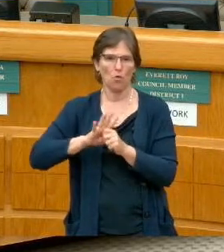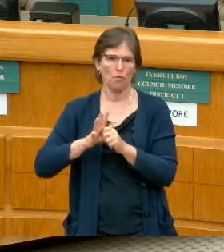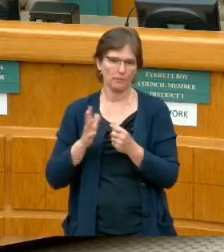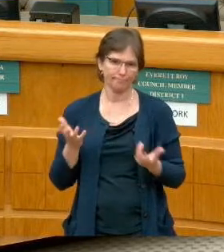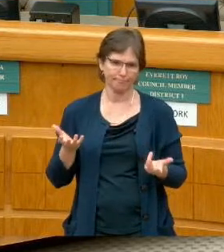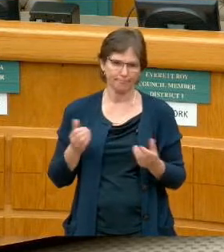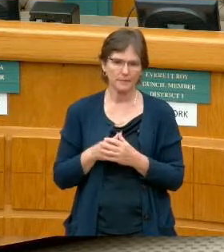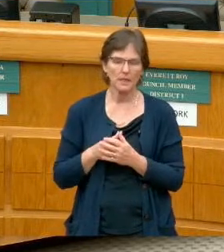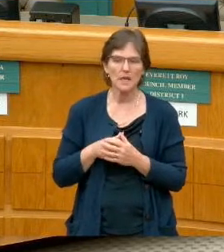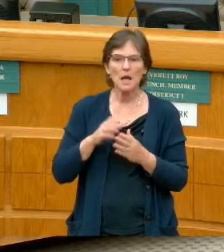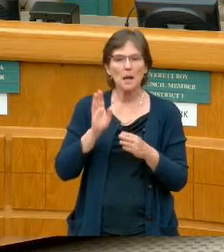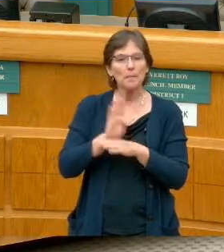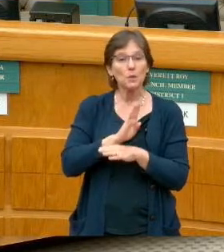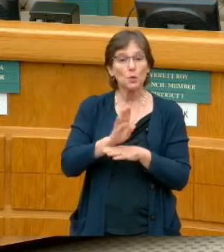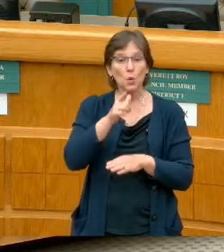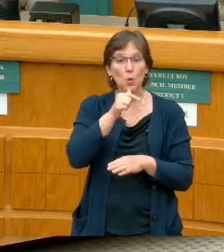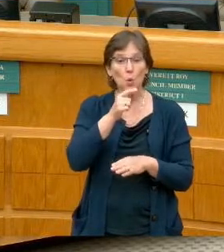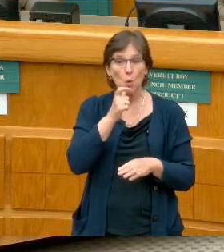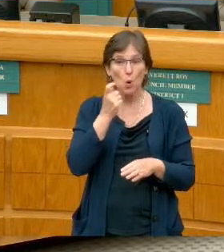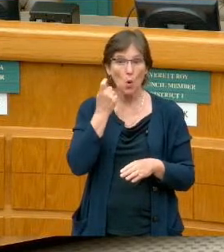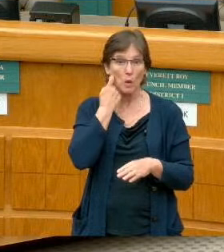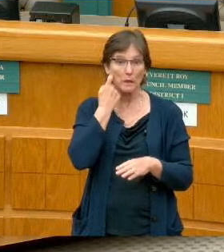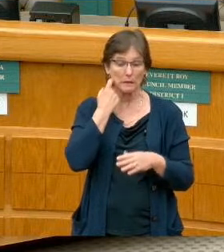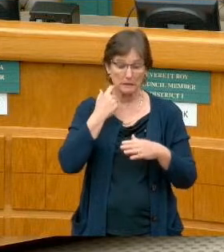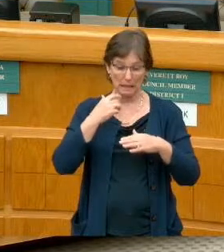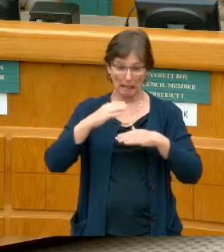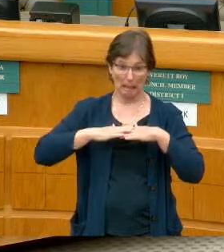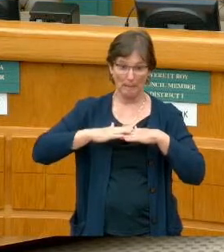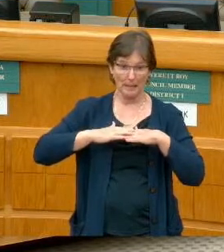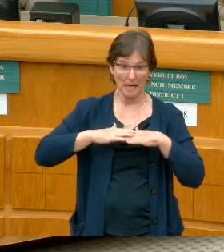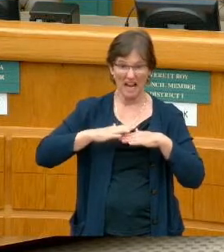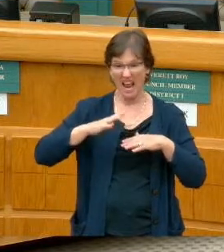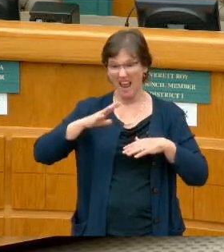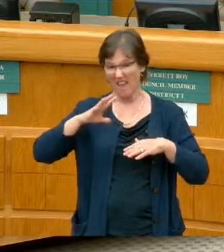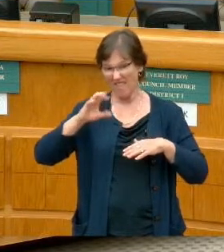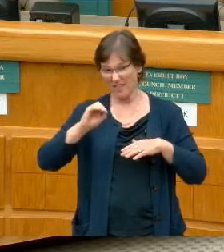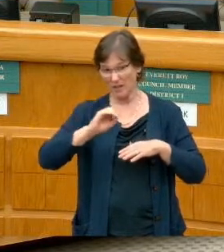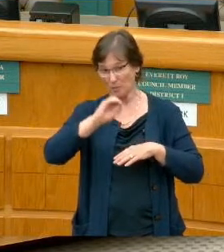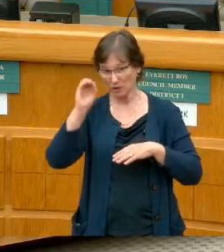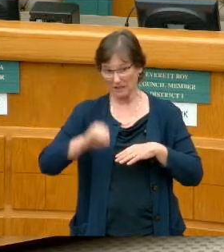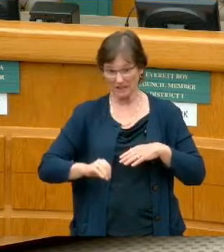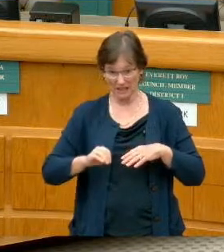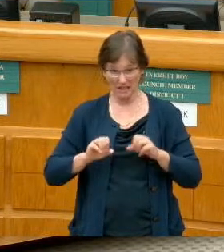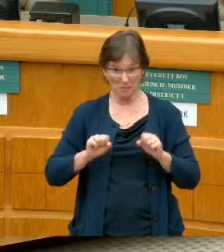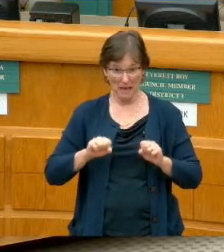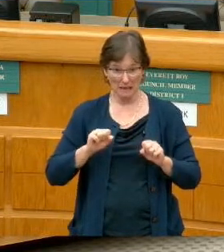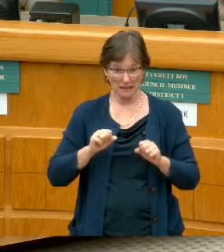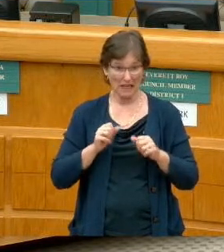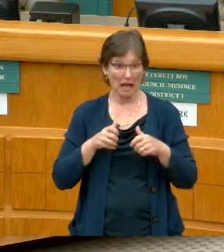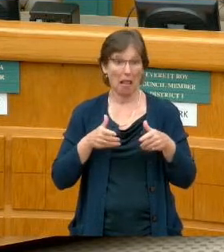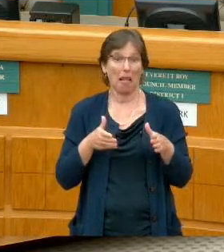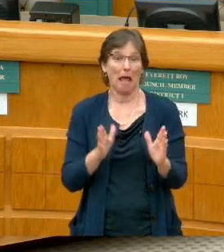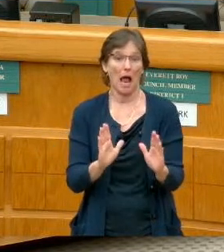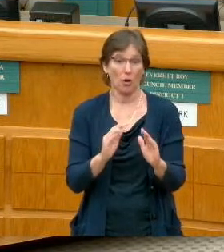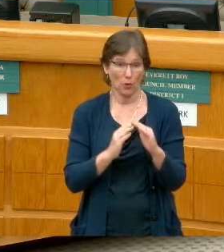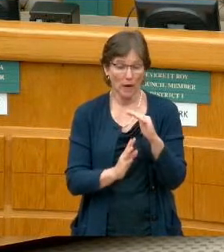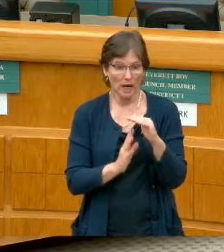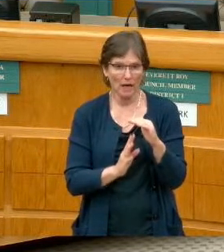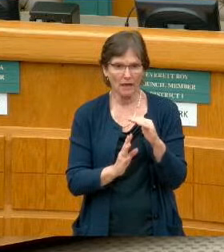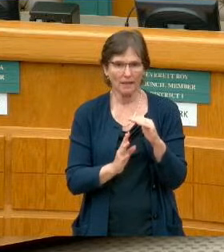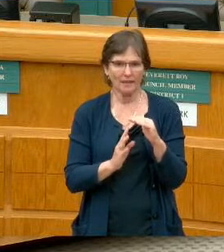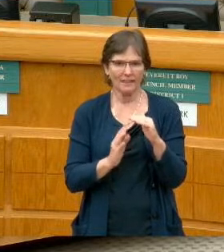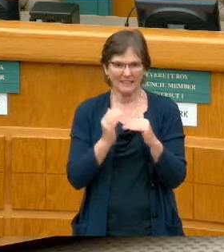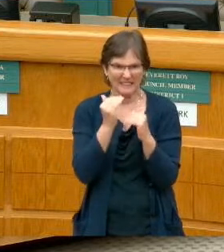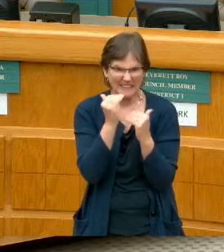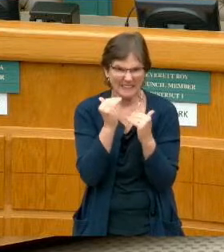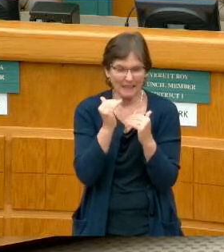you can start having 75% come the 21st. And for those that have been on the restrictions